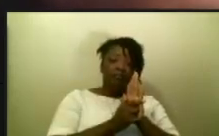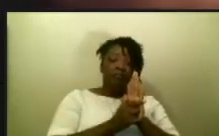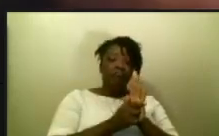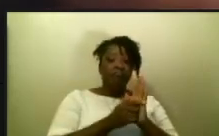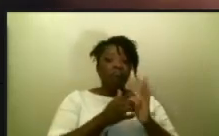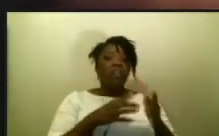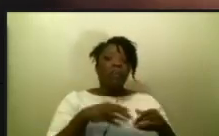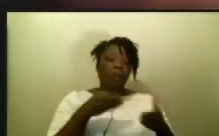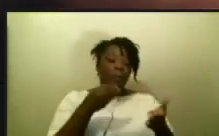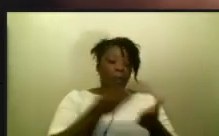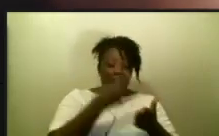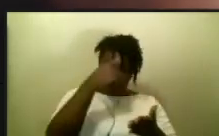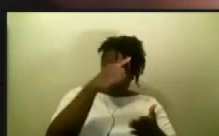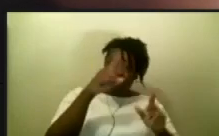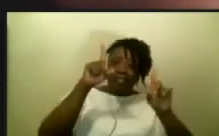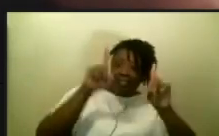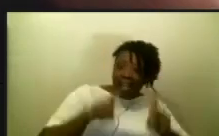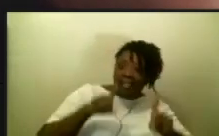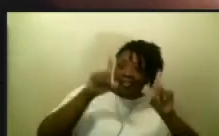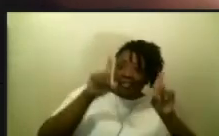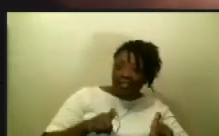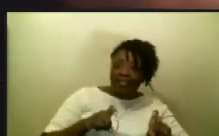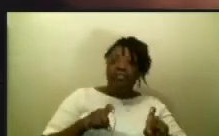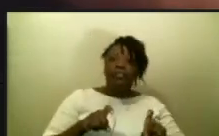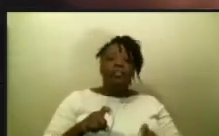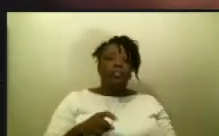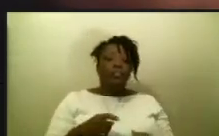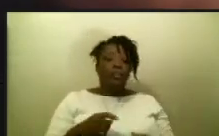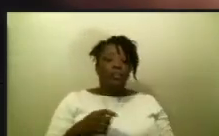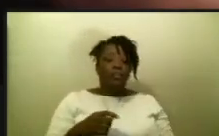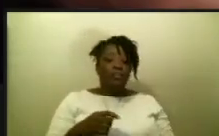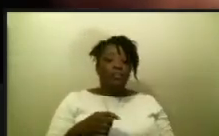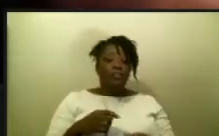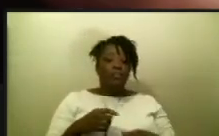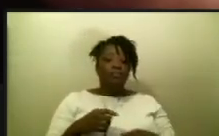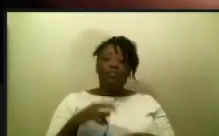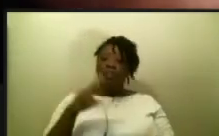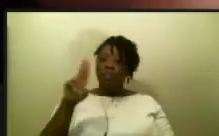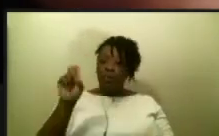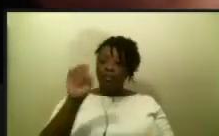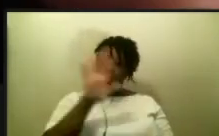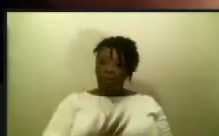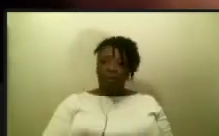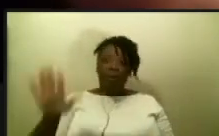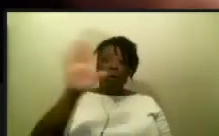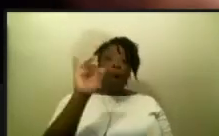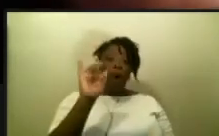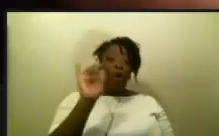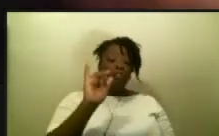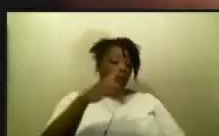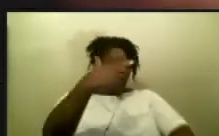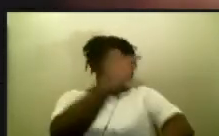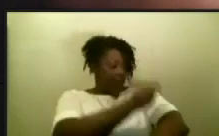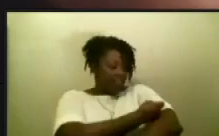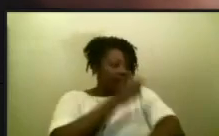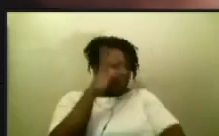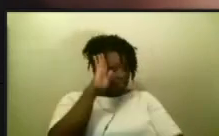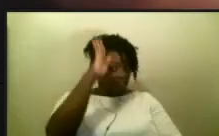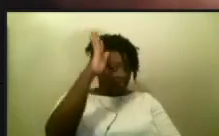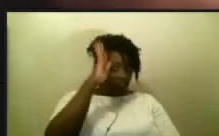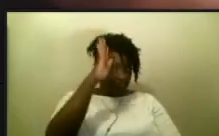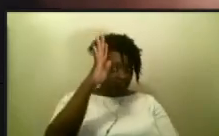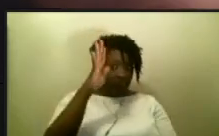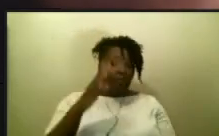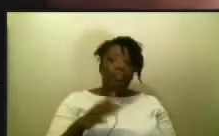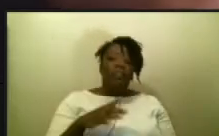testing and testing capabilities in the country and vaccine development. After that,